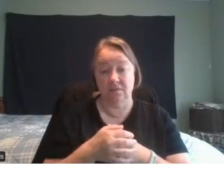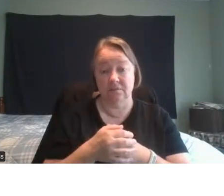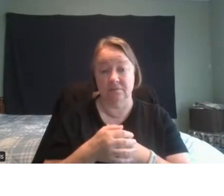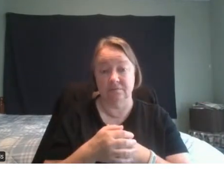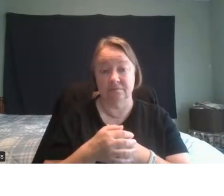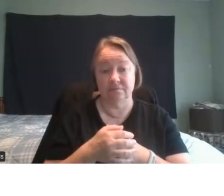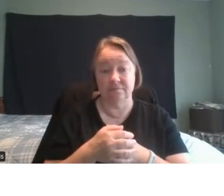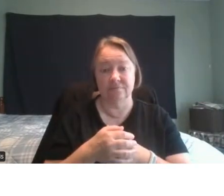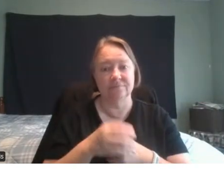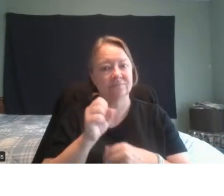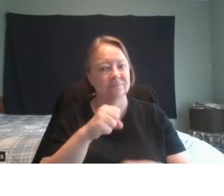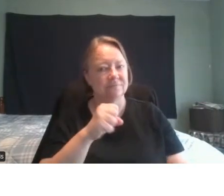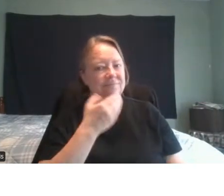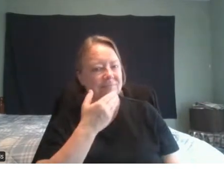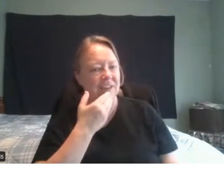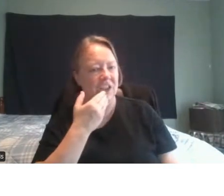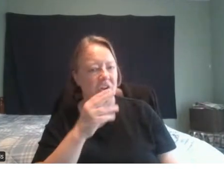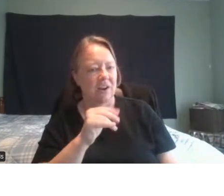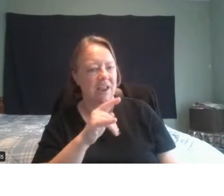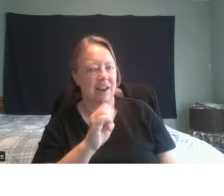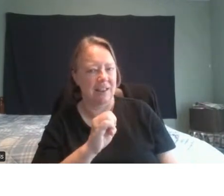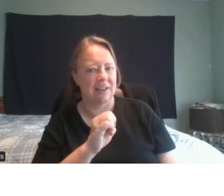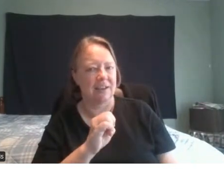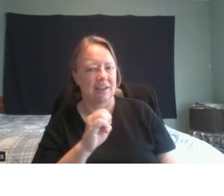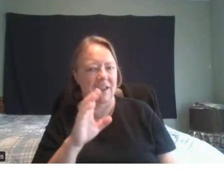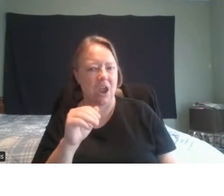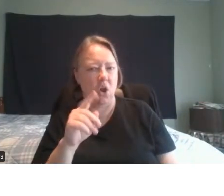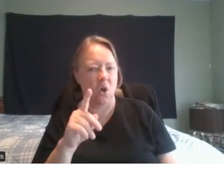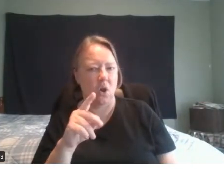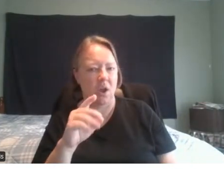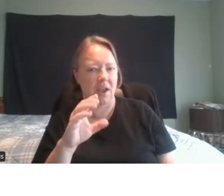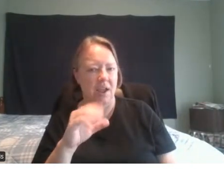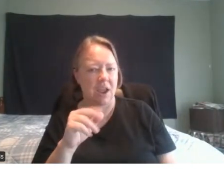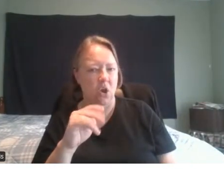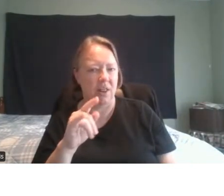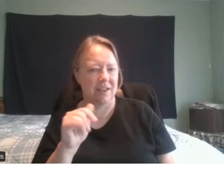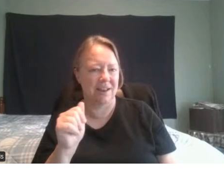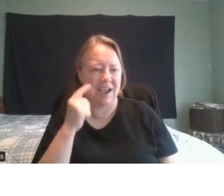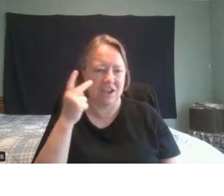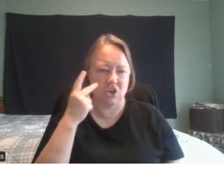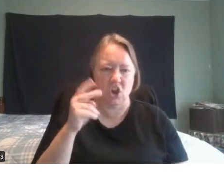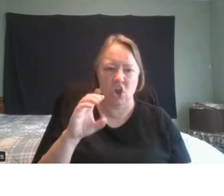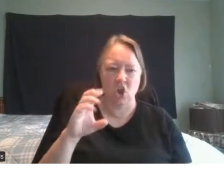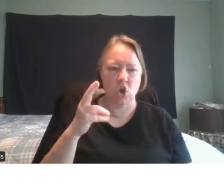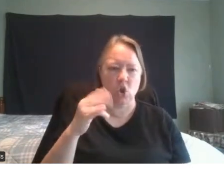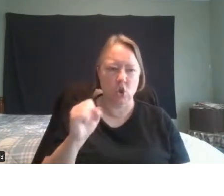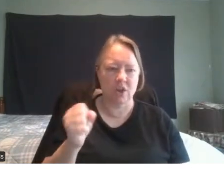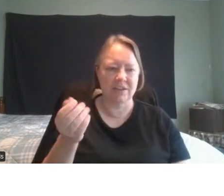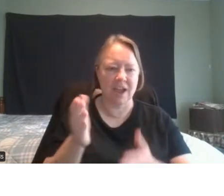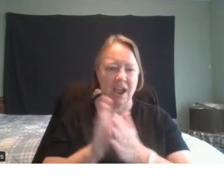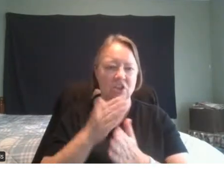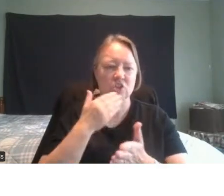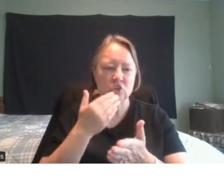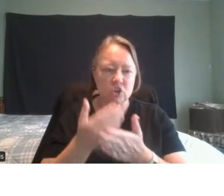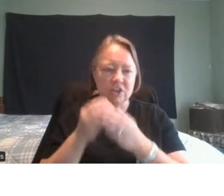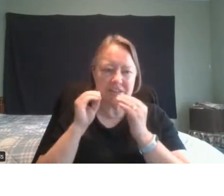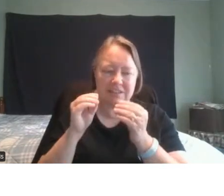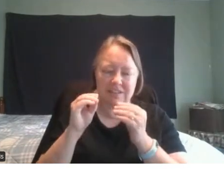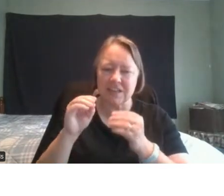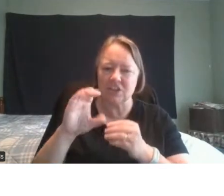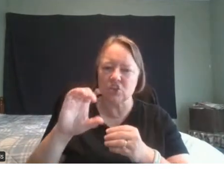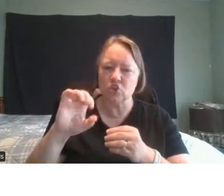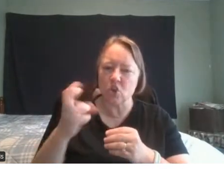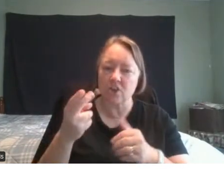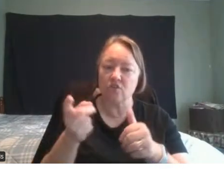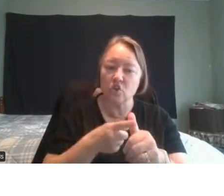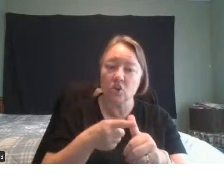Yes, thank you, Natalie. I saw Chris asked, is it good to teach Scratch first and then go to